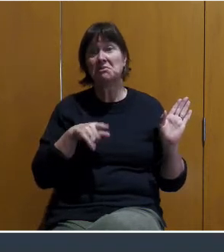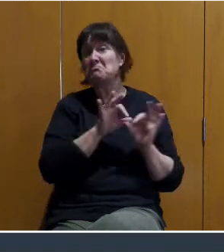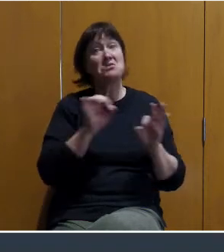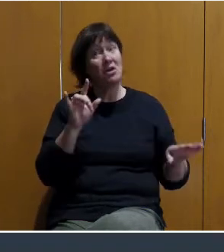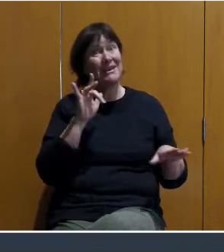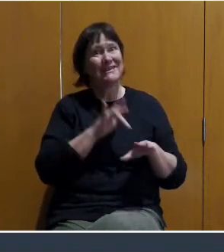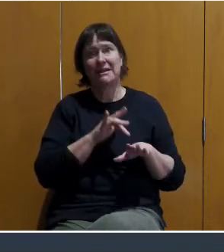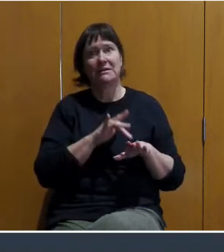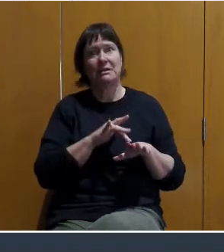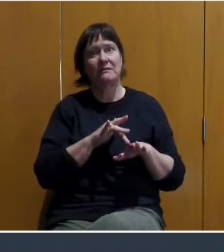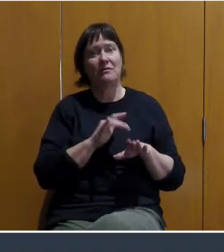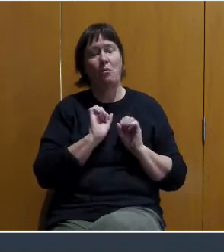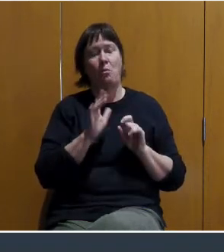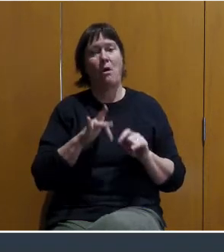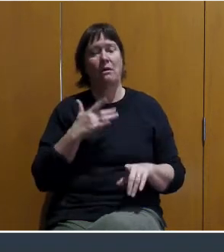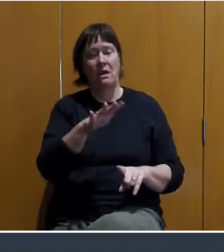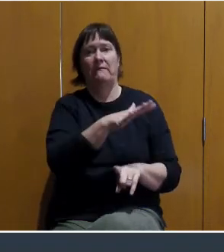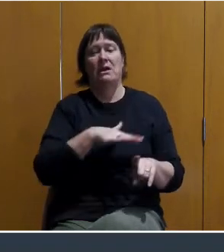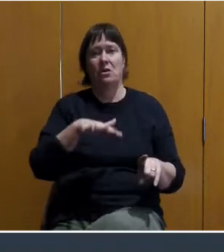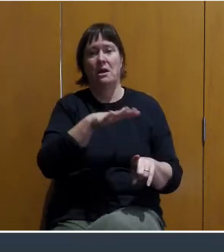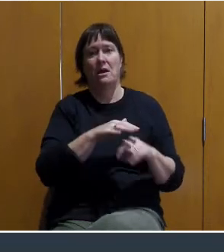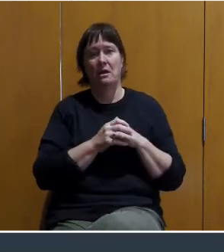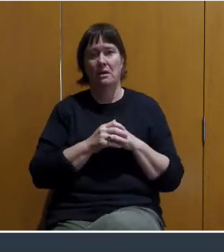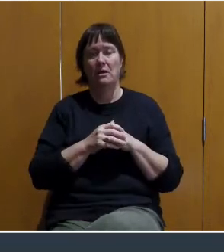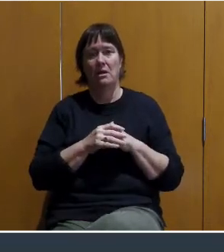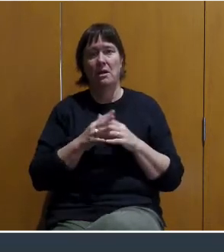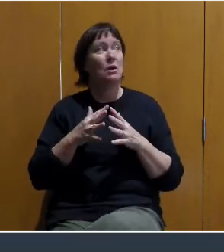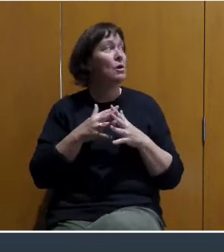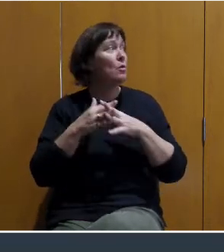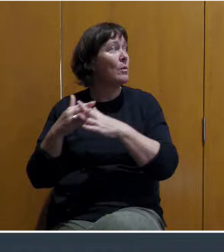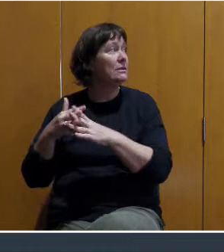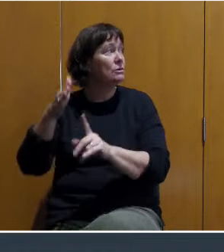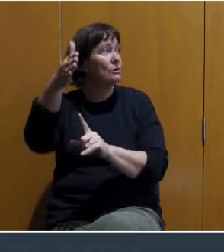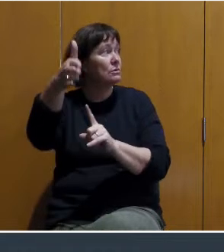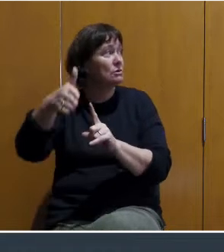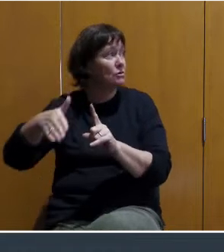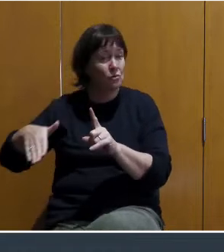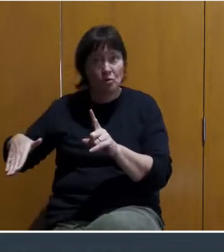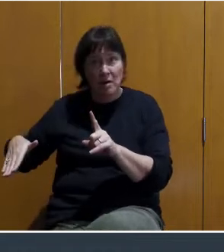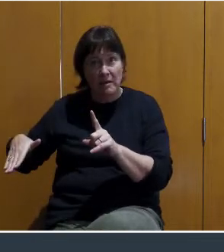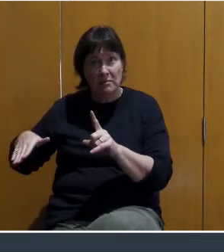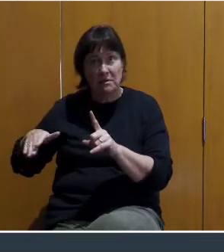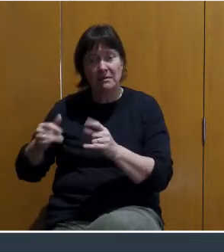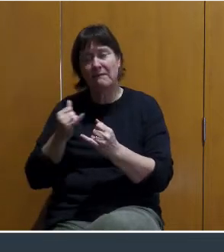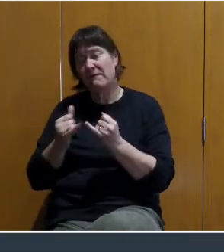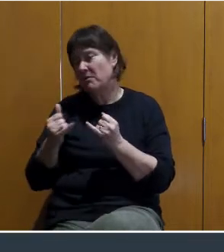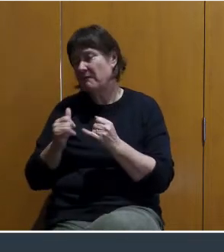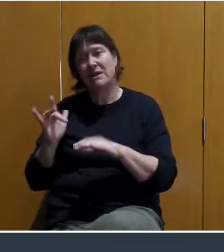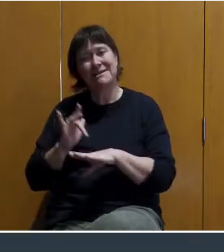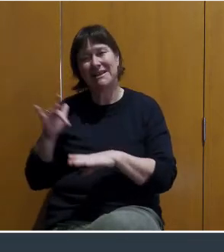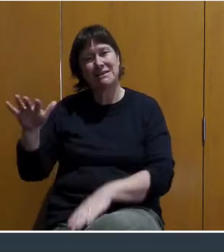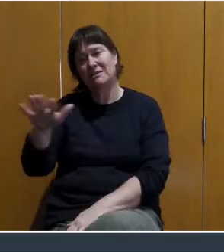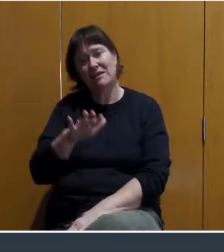a sensitive area? The West Shore scrapes there is one of the most sensitive areas of